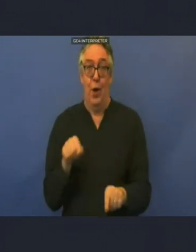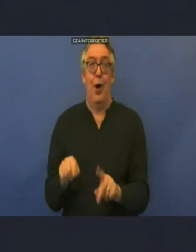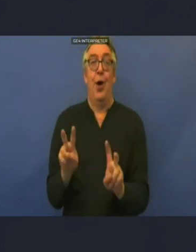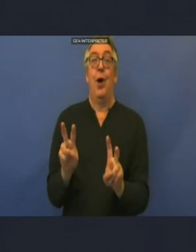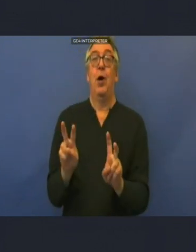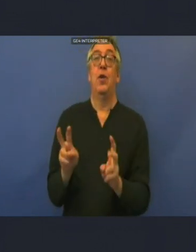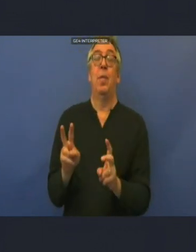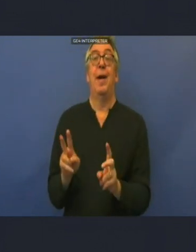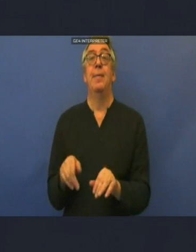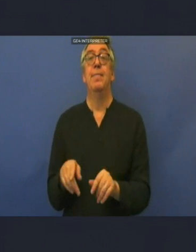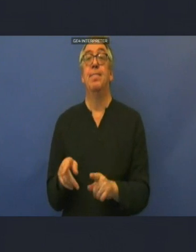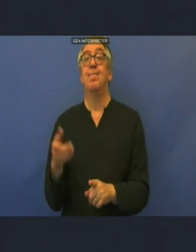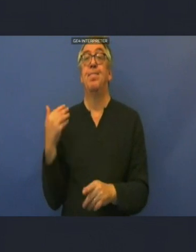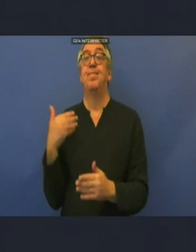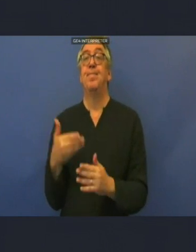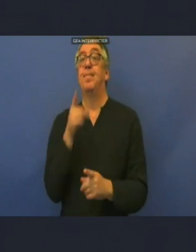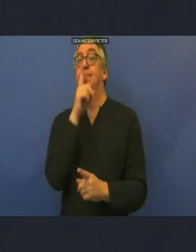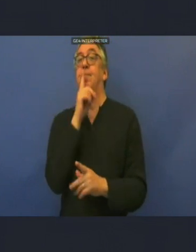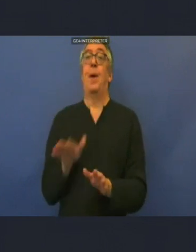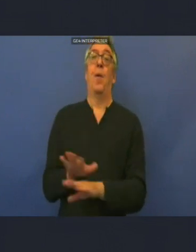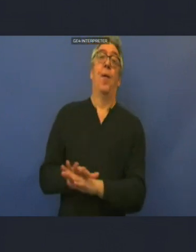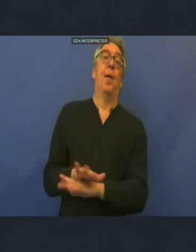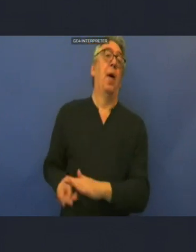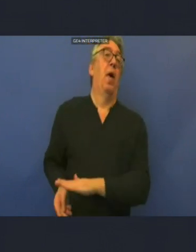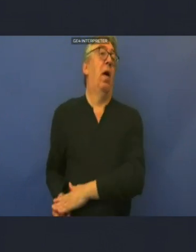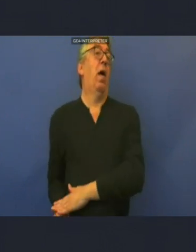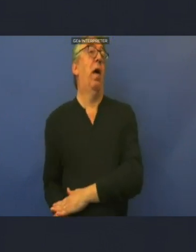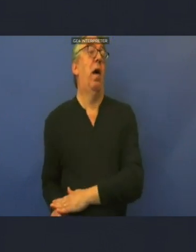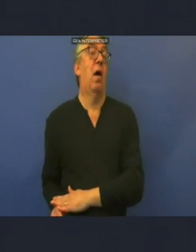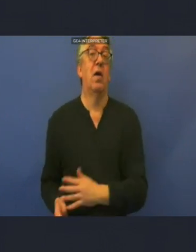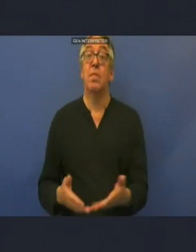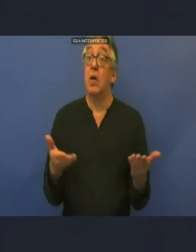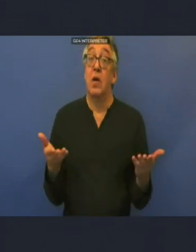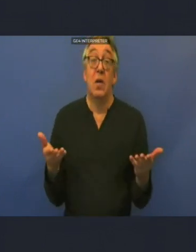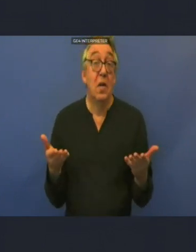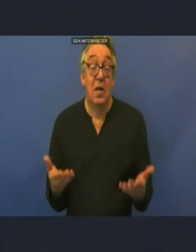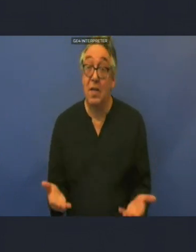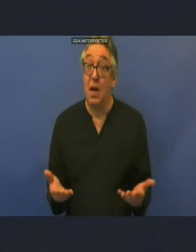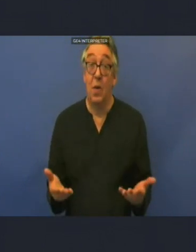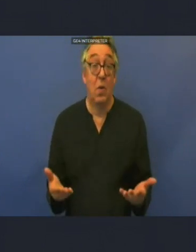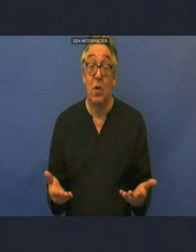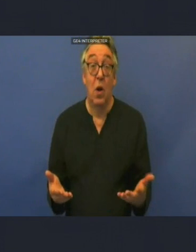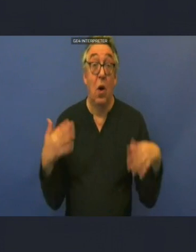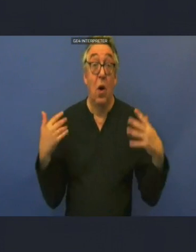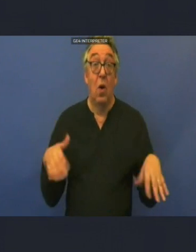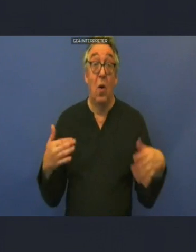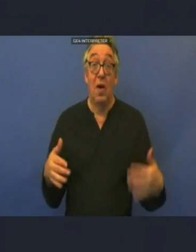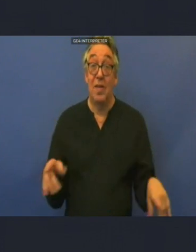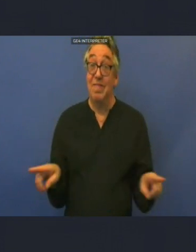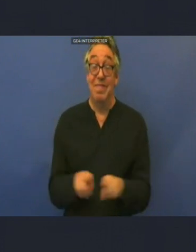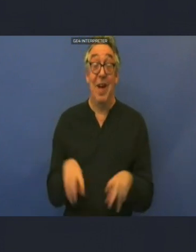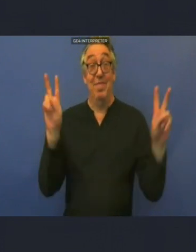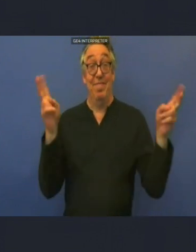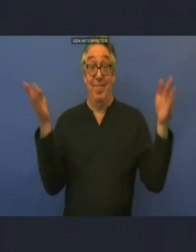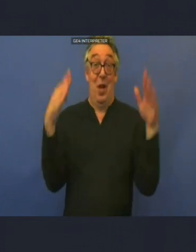past. But guys, it is like Christmas. I mean, 70 million euros at your disposal to fight